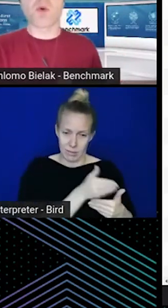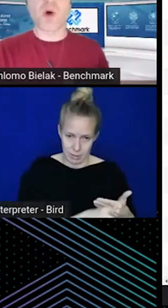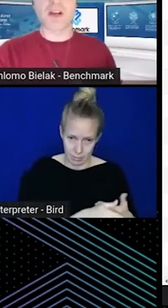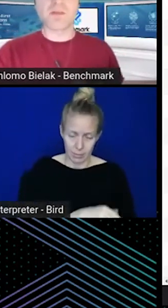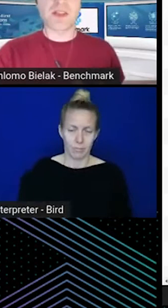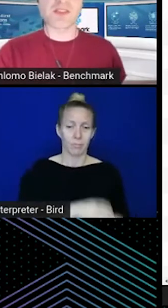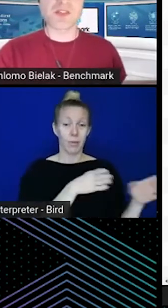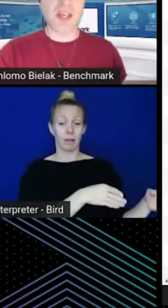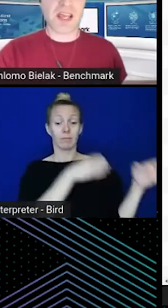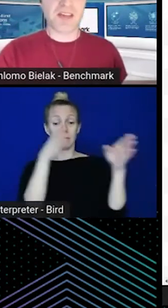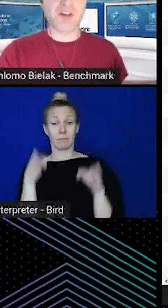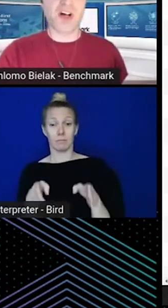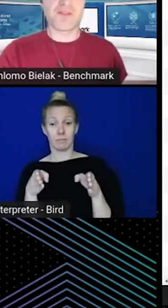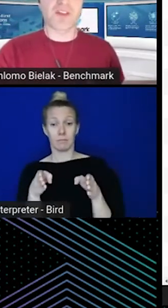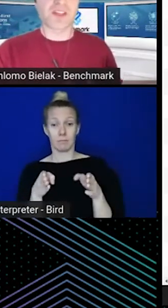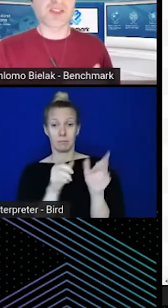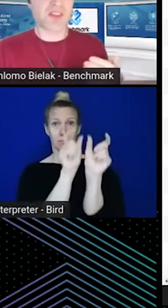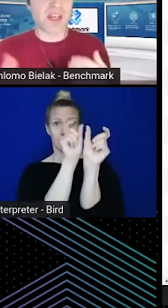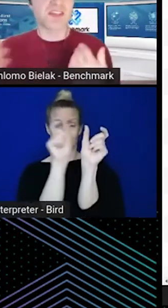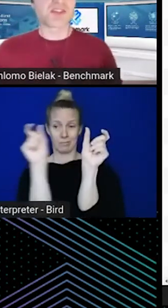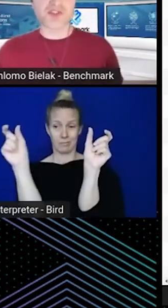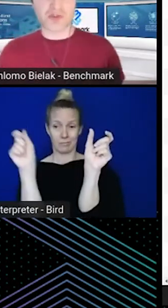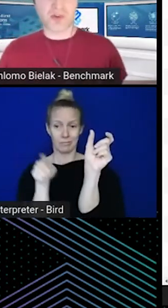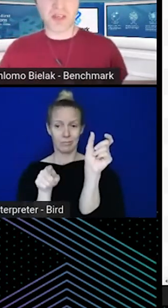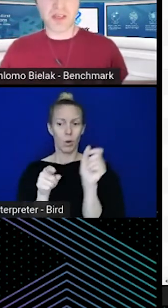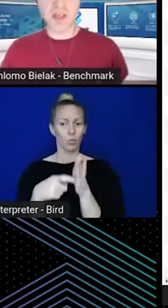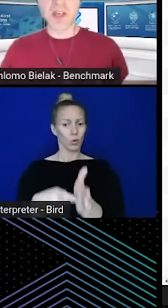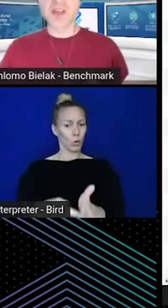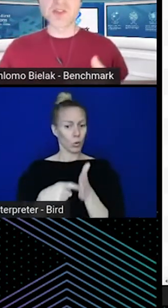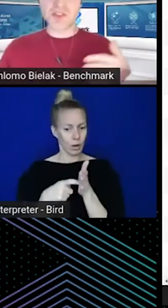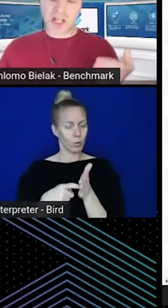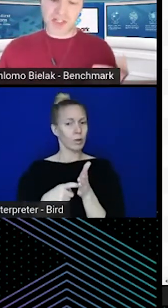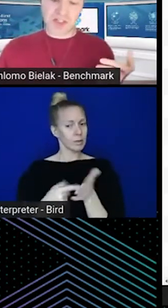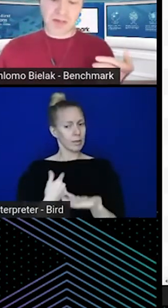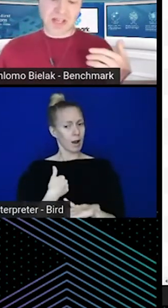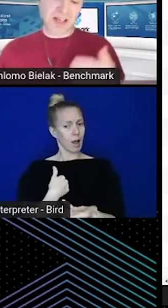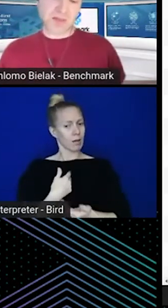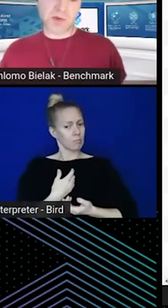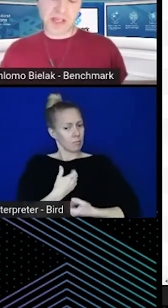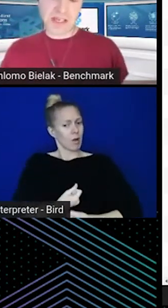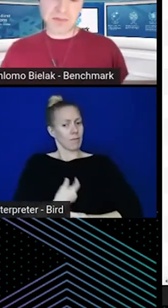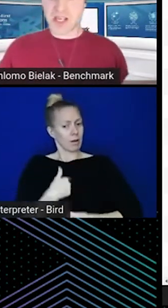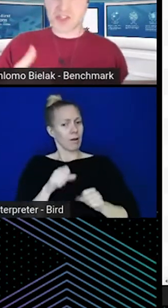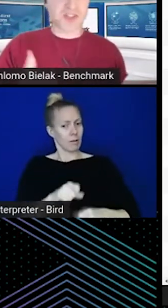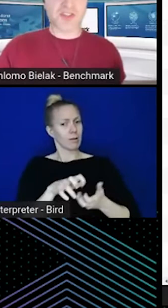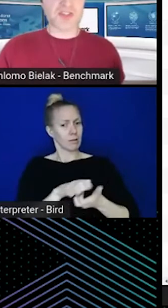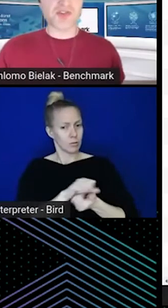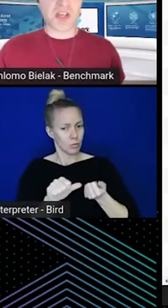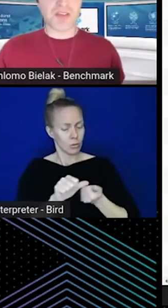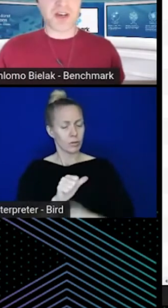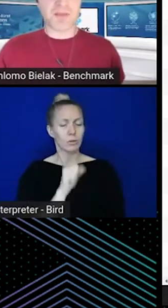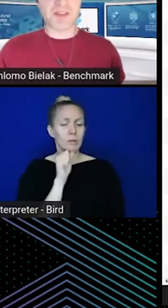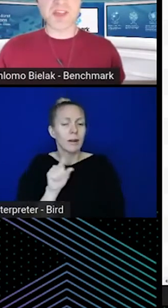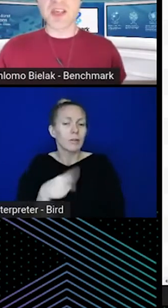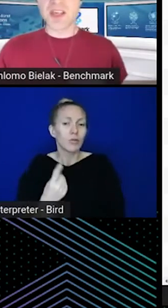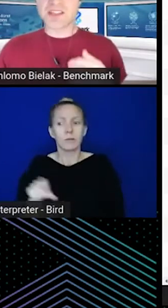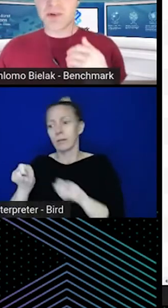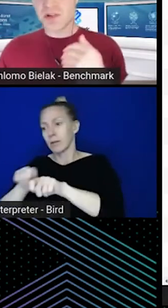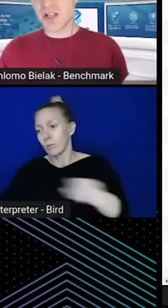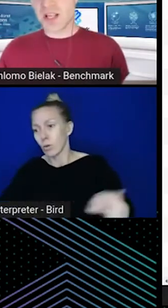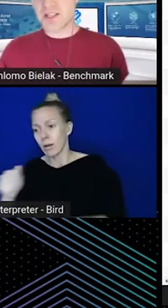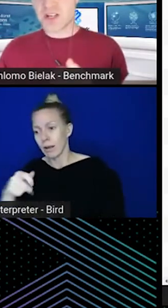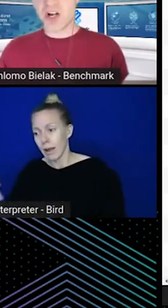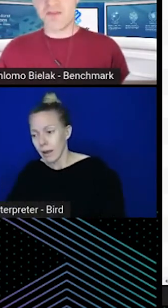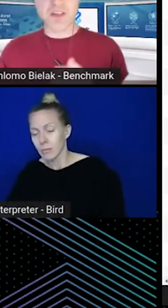These are requirements so that I have confidence so that I can destroy. So it's not just about deploying applications and destroying environments. It's